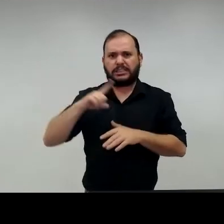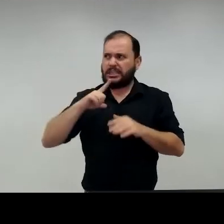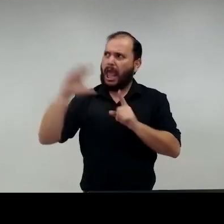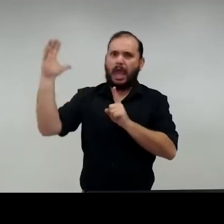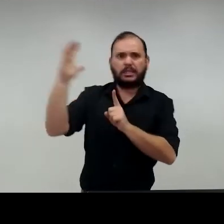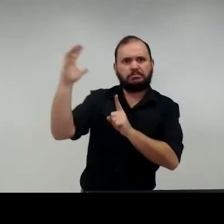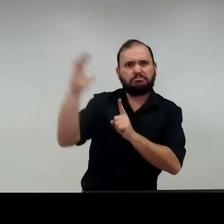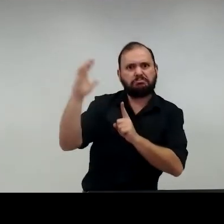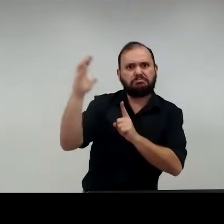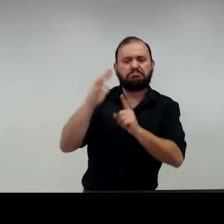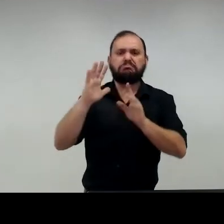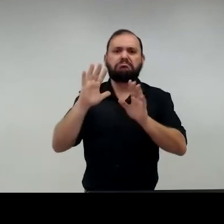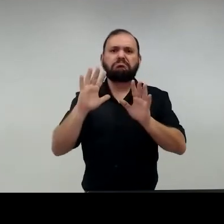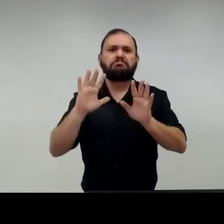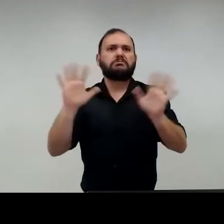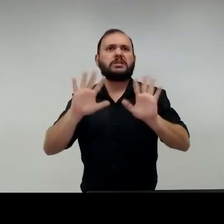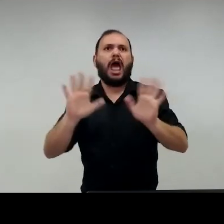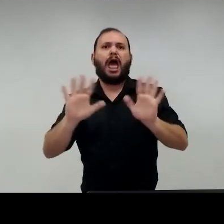words from French. But